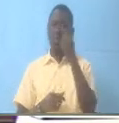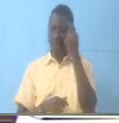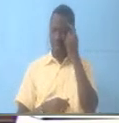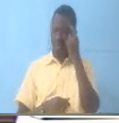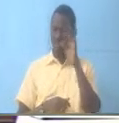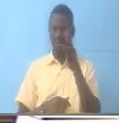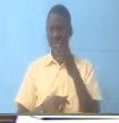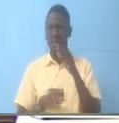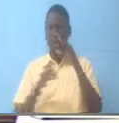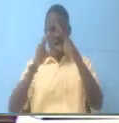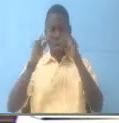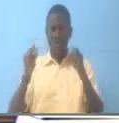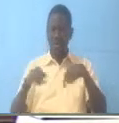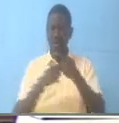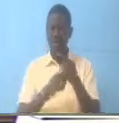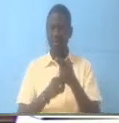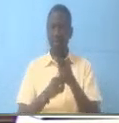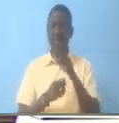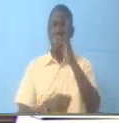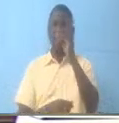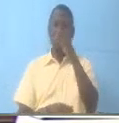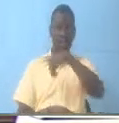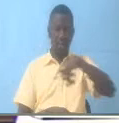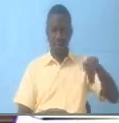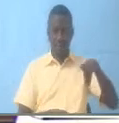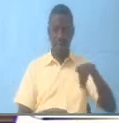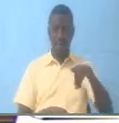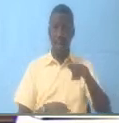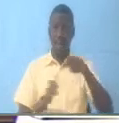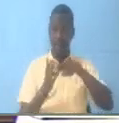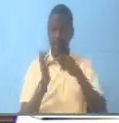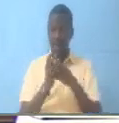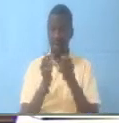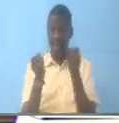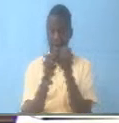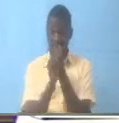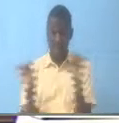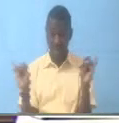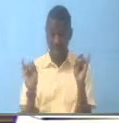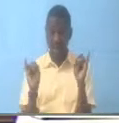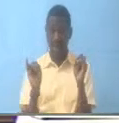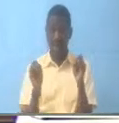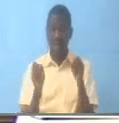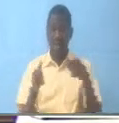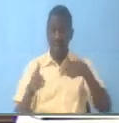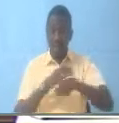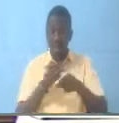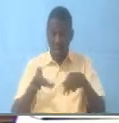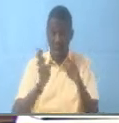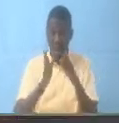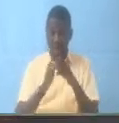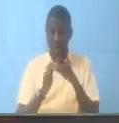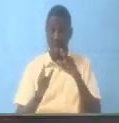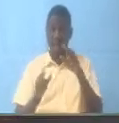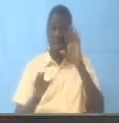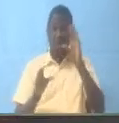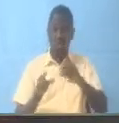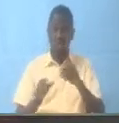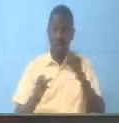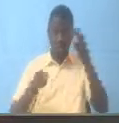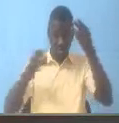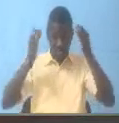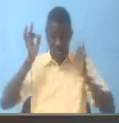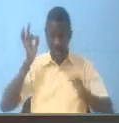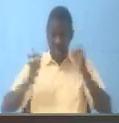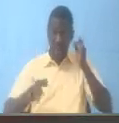DPP was independent in the manner in which they prosecuted cases? ndax nuru woon na nag ne DPP office am bi